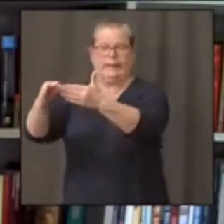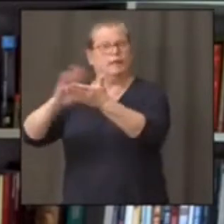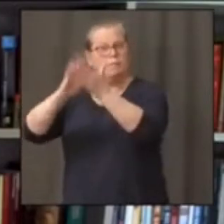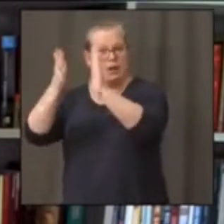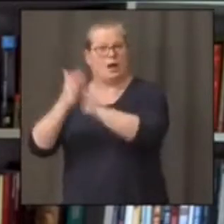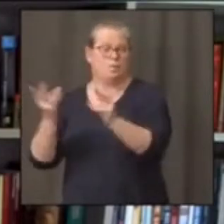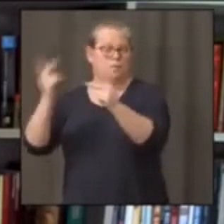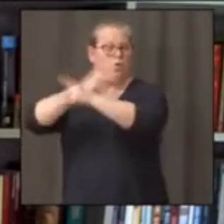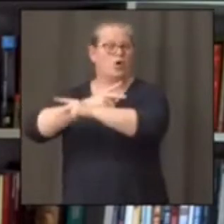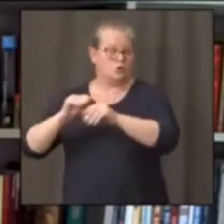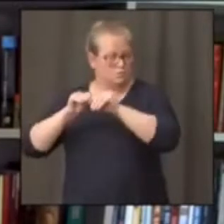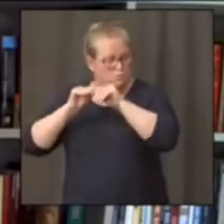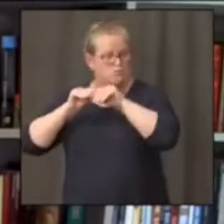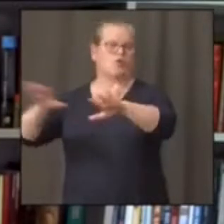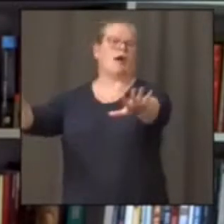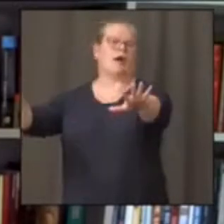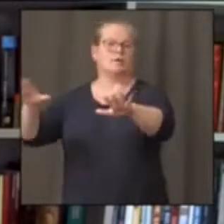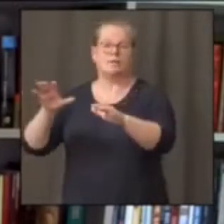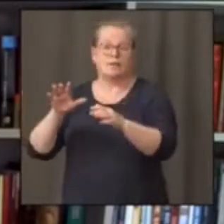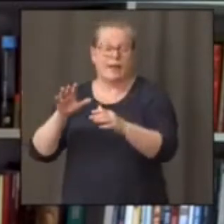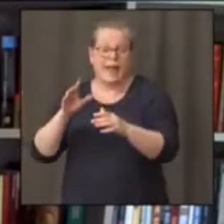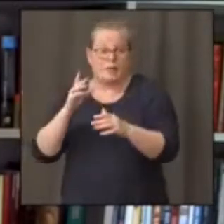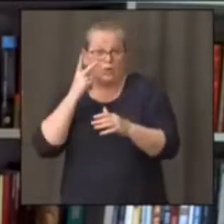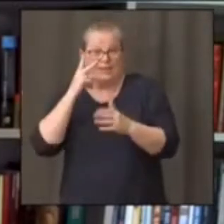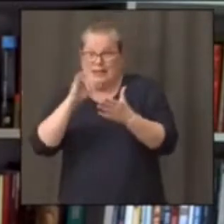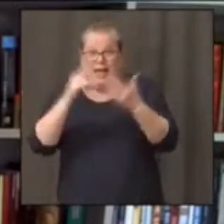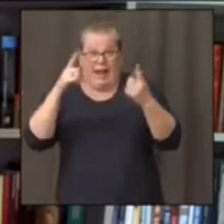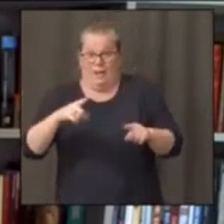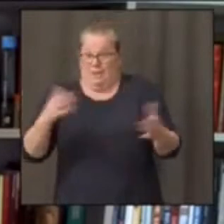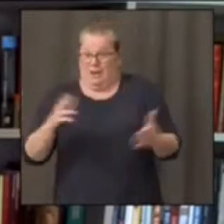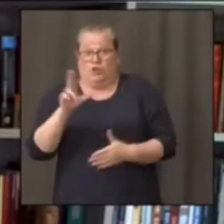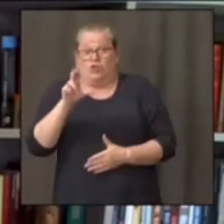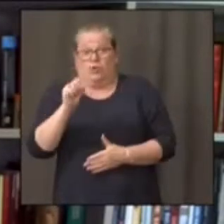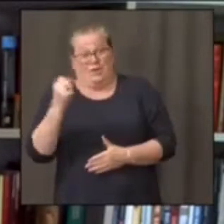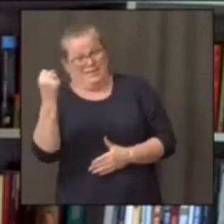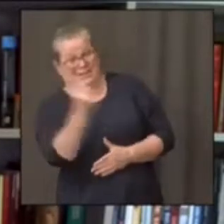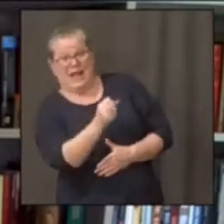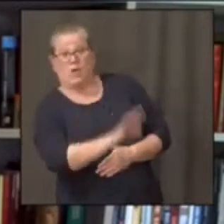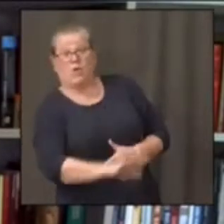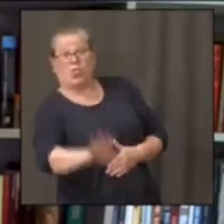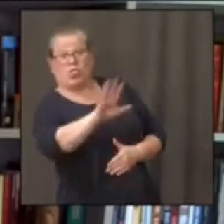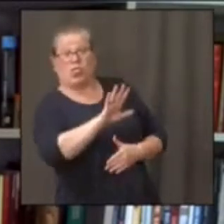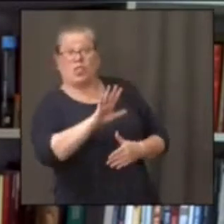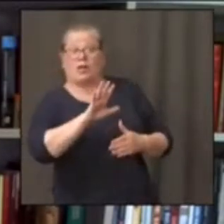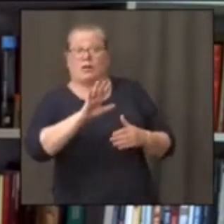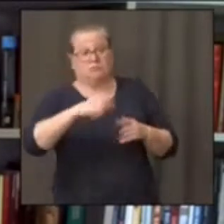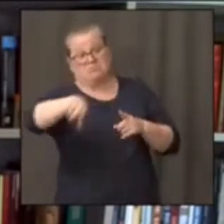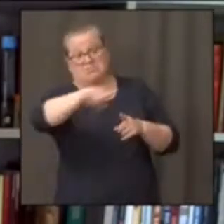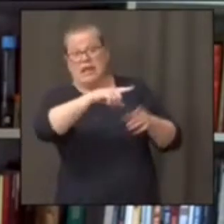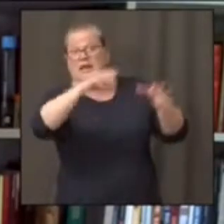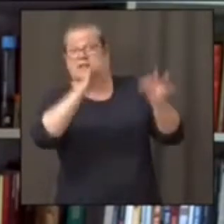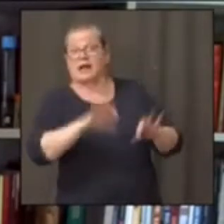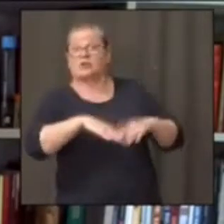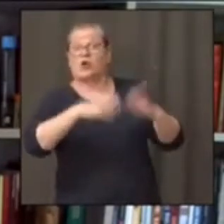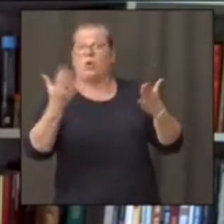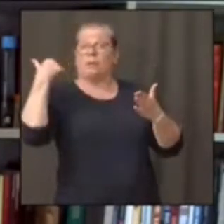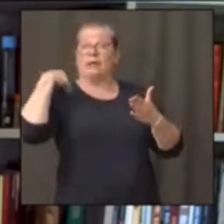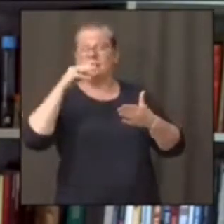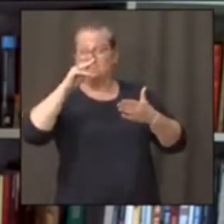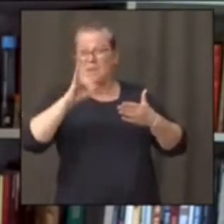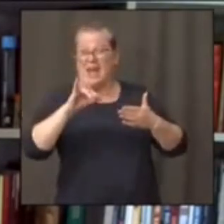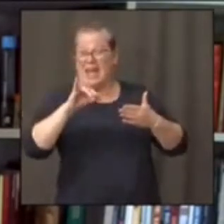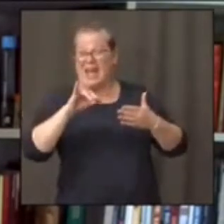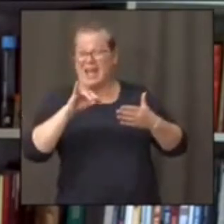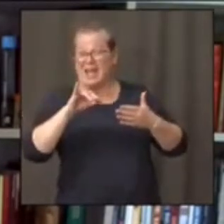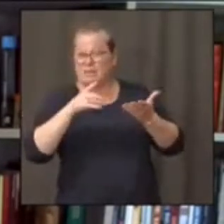what we're seeing in this, specifically in the South, since their reopening early in May. So that's certainly, I